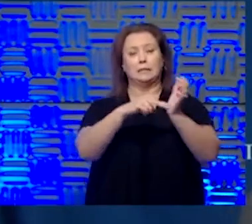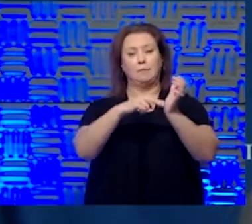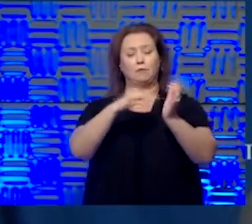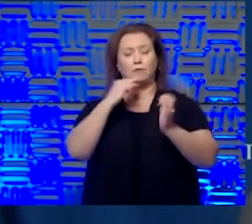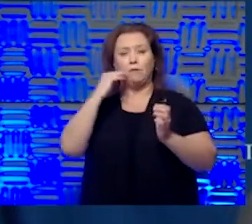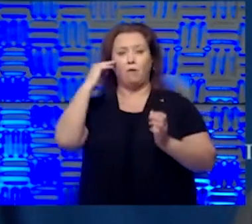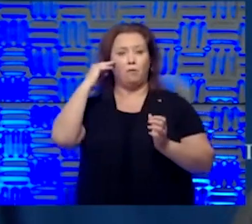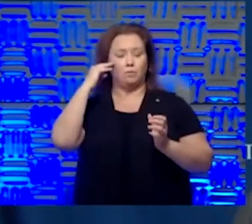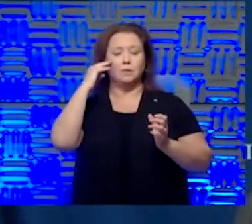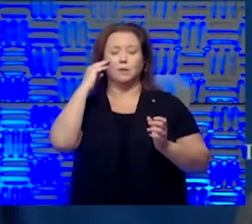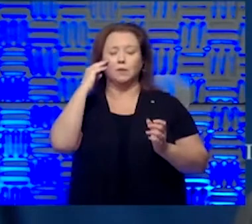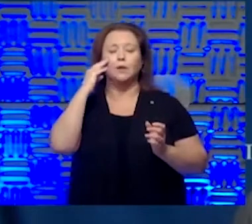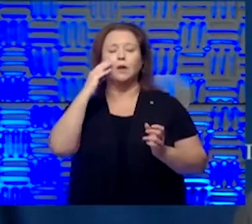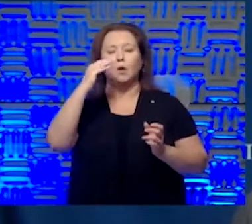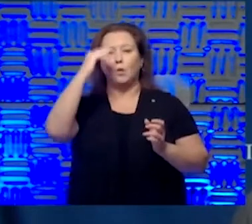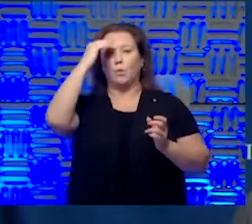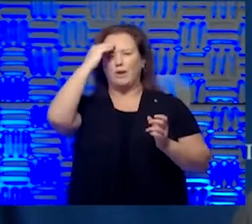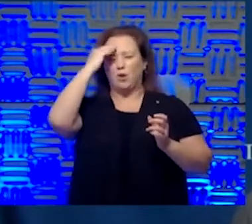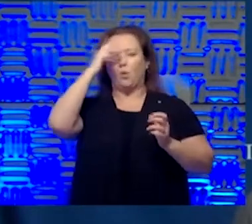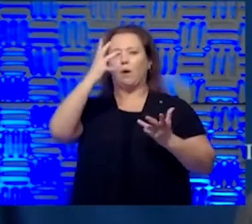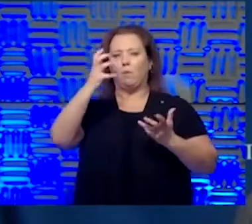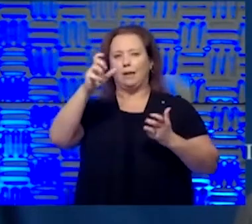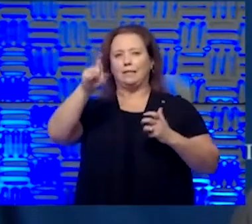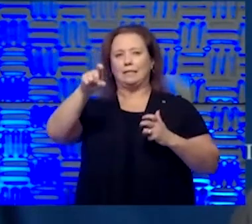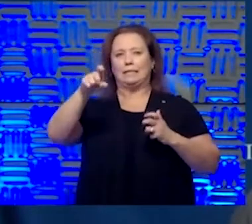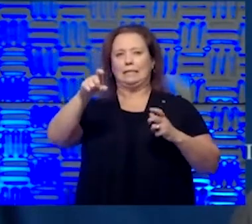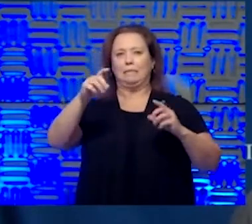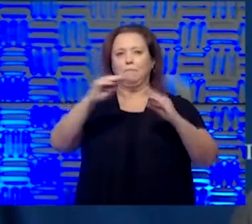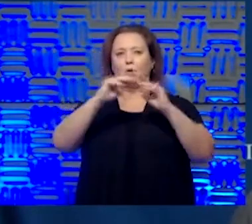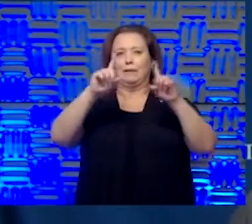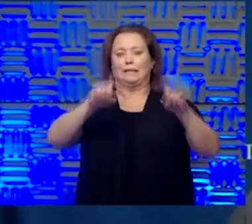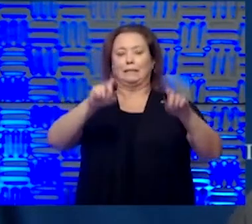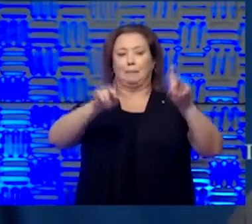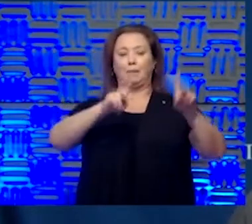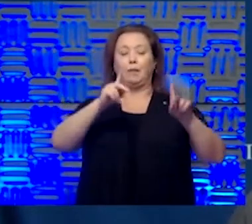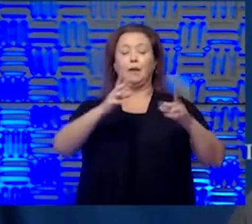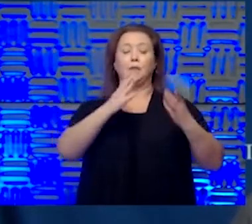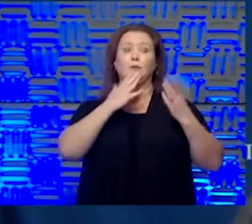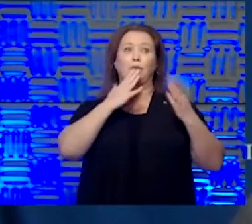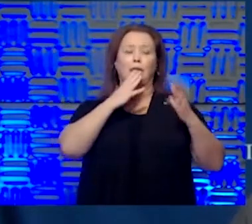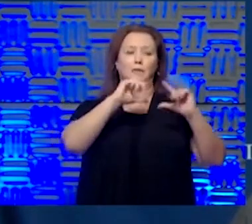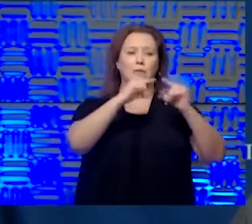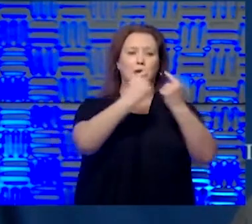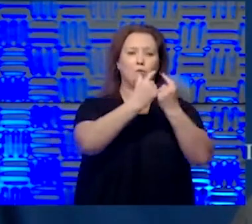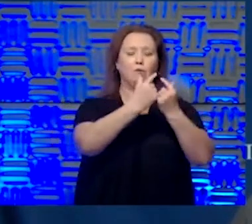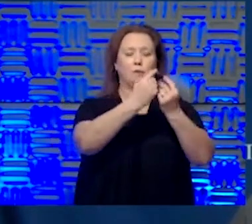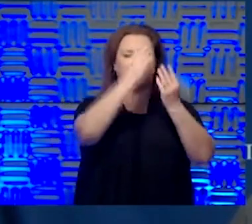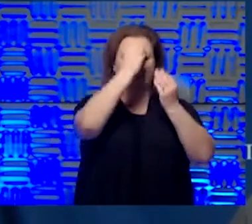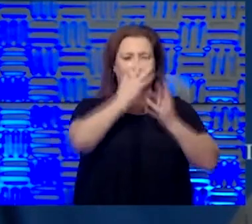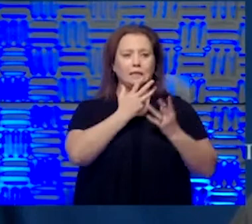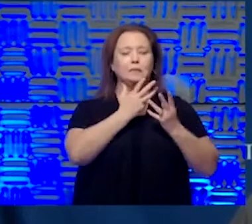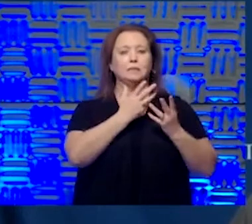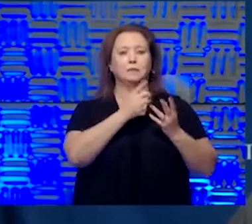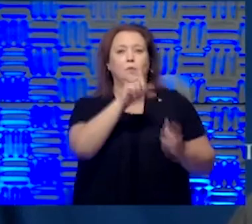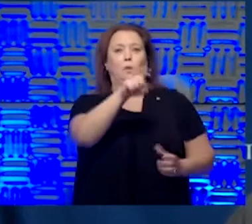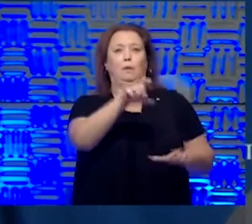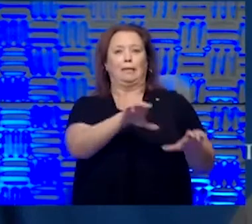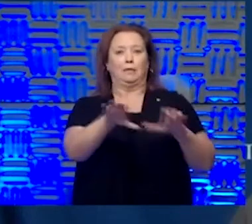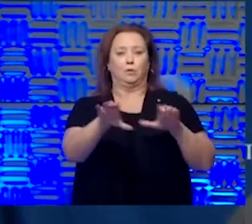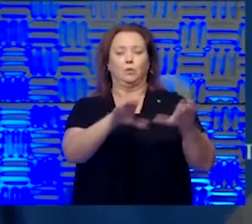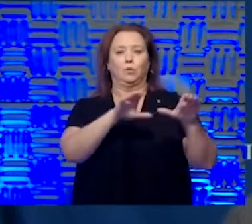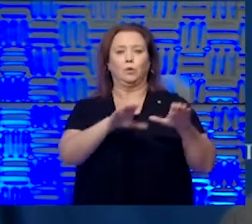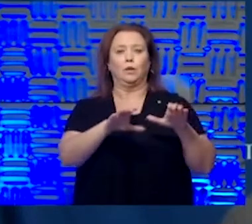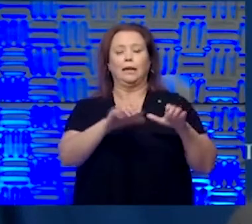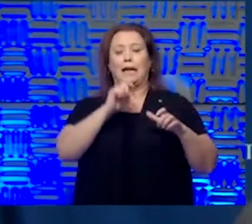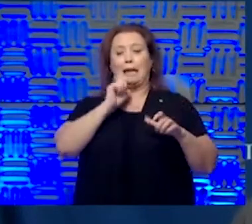homes. We knew we needed to test more people. That's really turned around, and it's thanks to that group telling us what to do, and instead